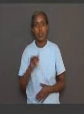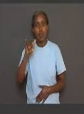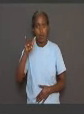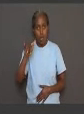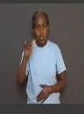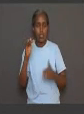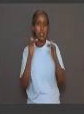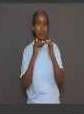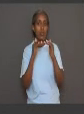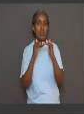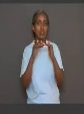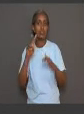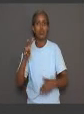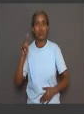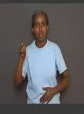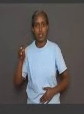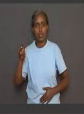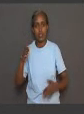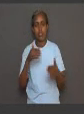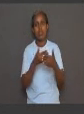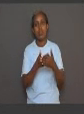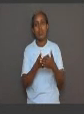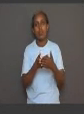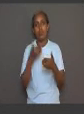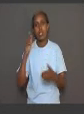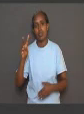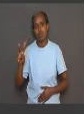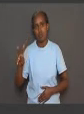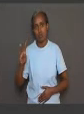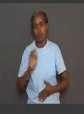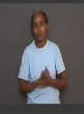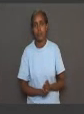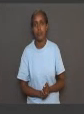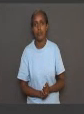Y equals 2x minus 2.